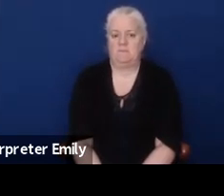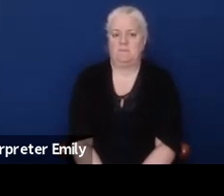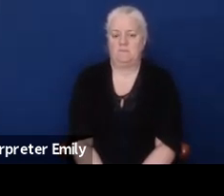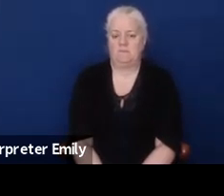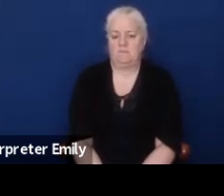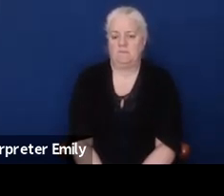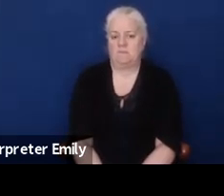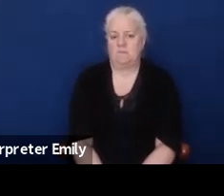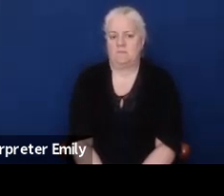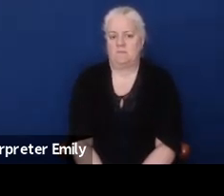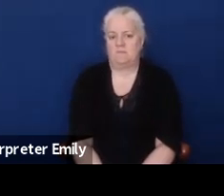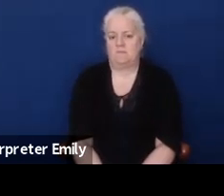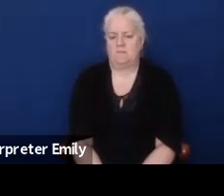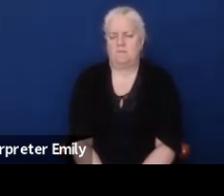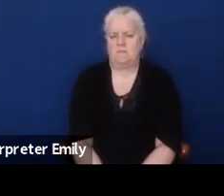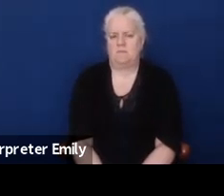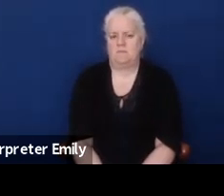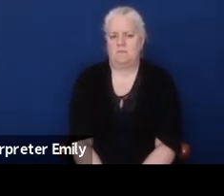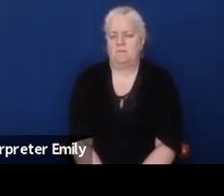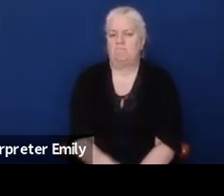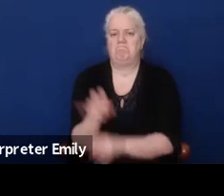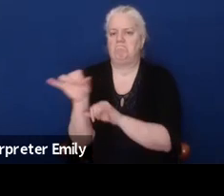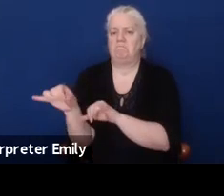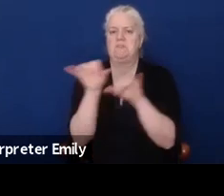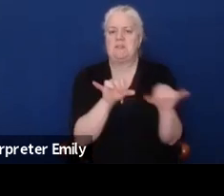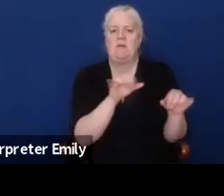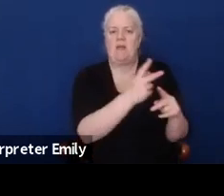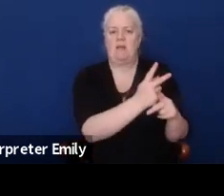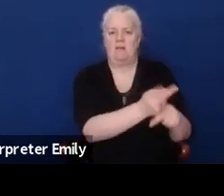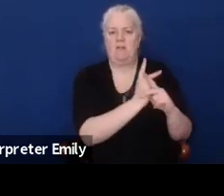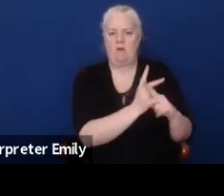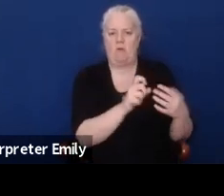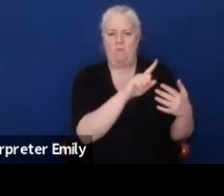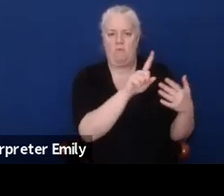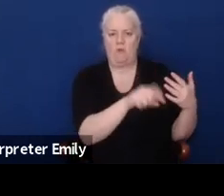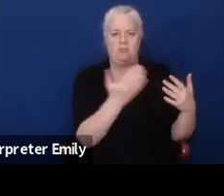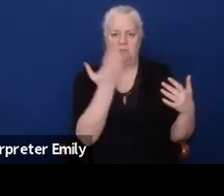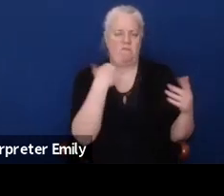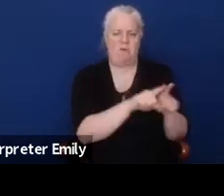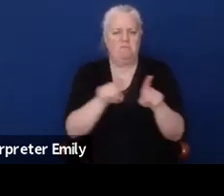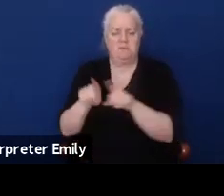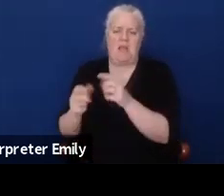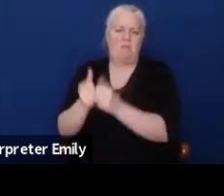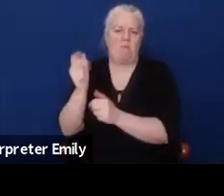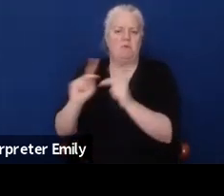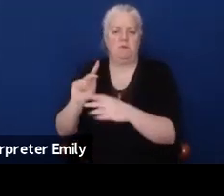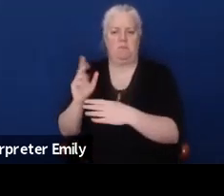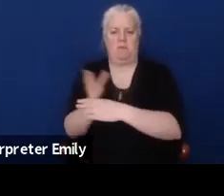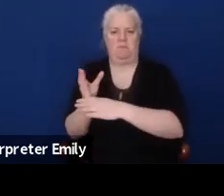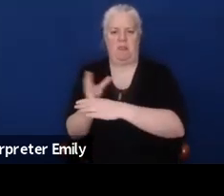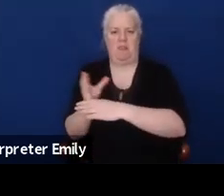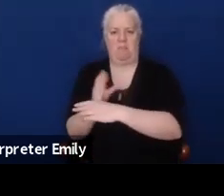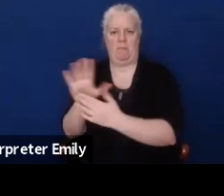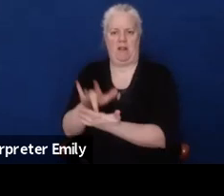loan like the loan question, people are mostly in the middle, 30%, and they're somehow